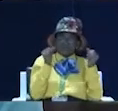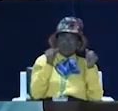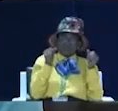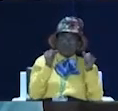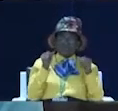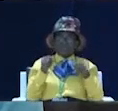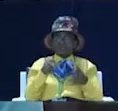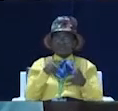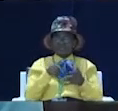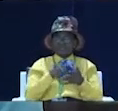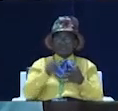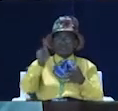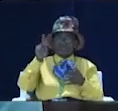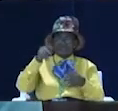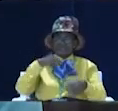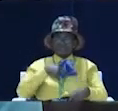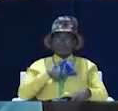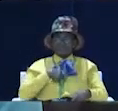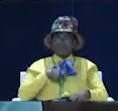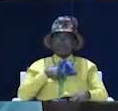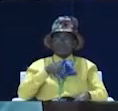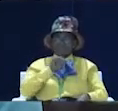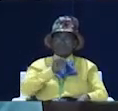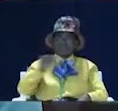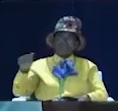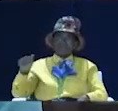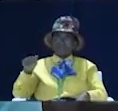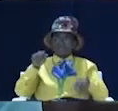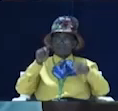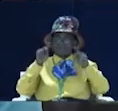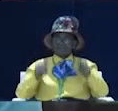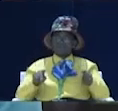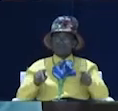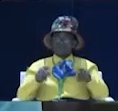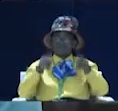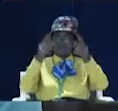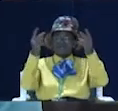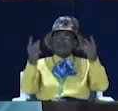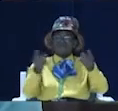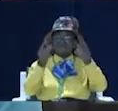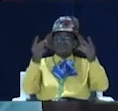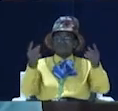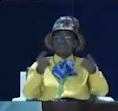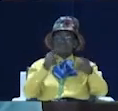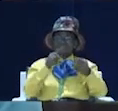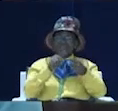Pay me a personal visit tonight.